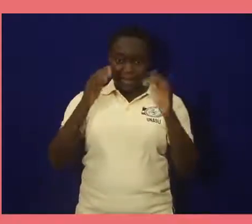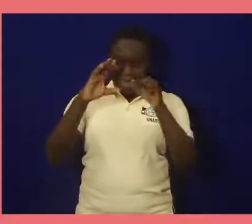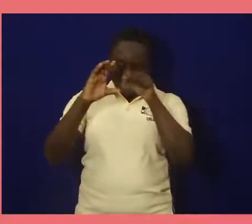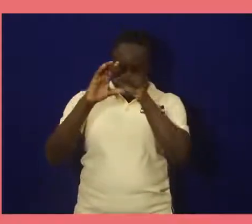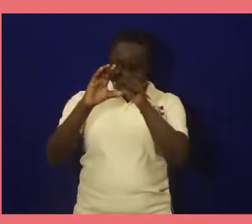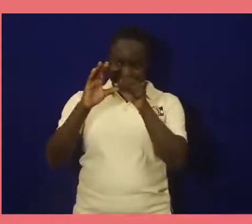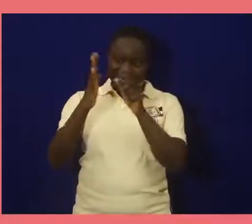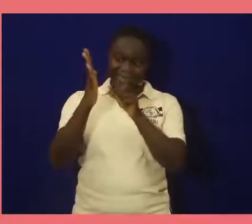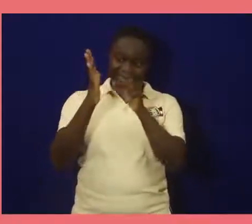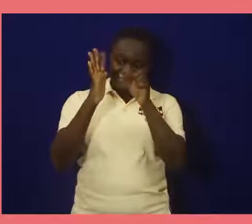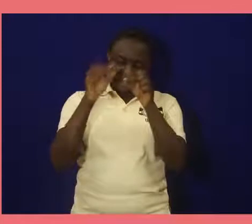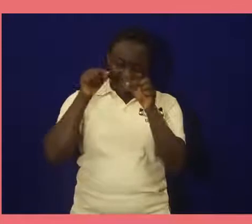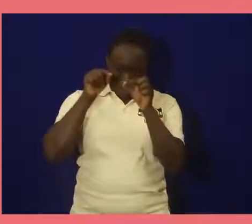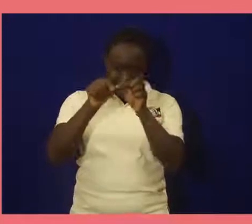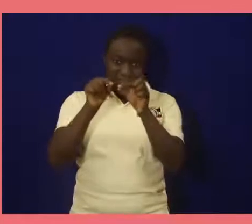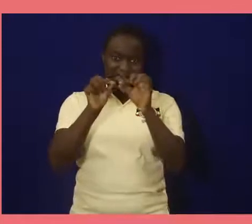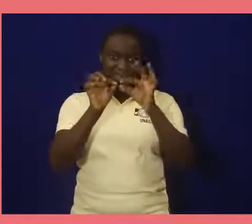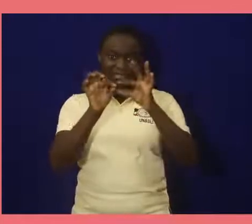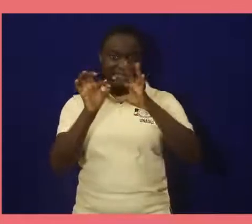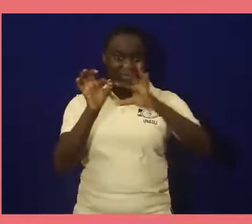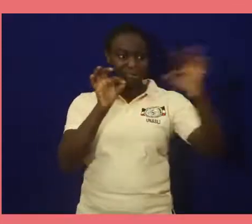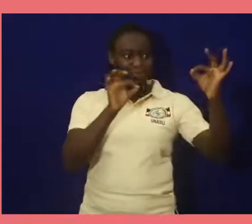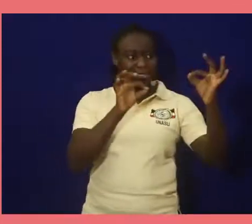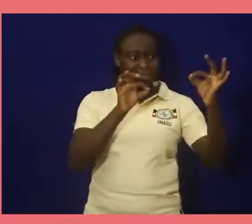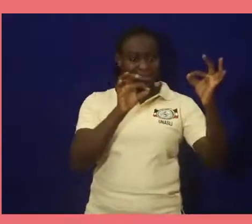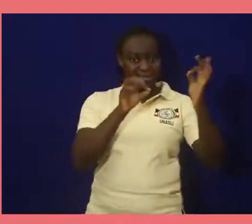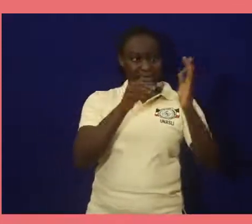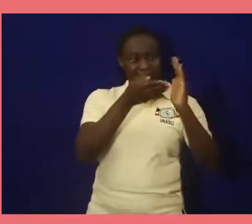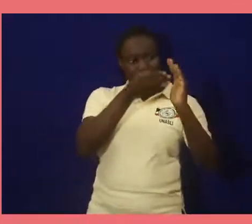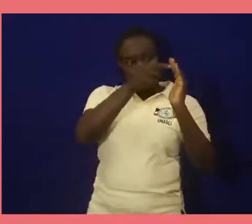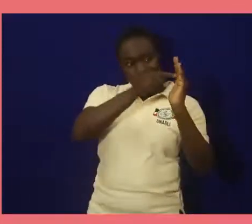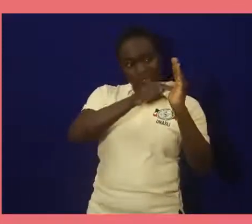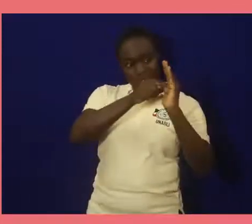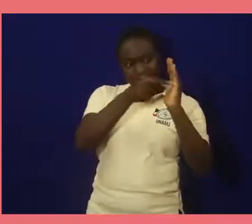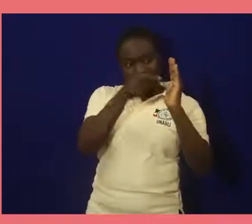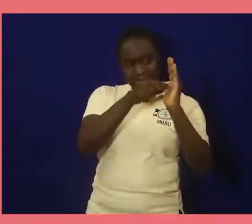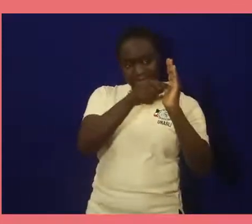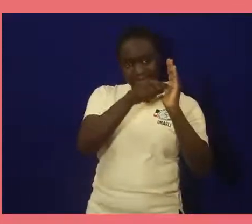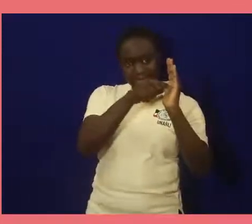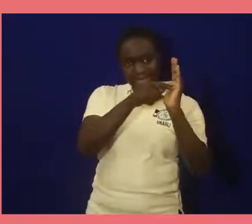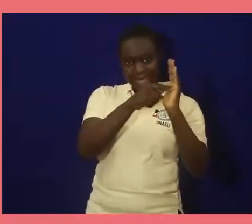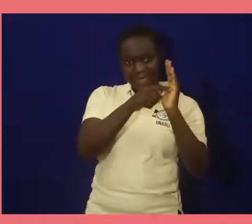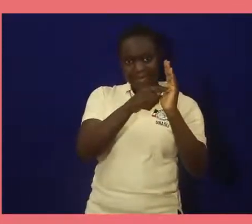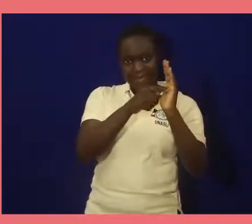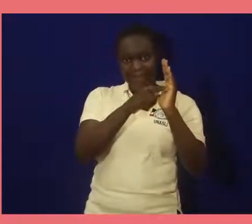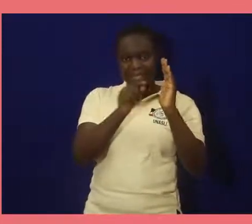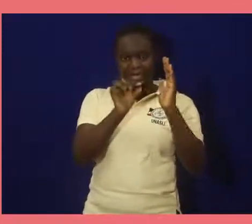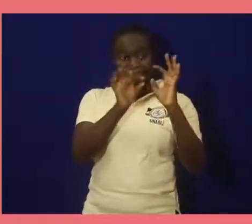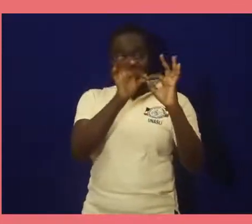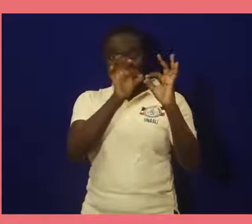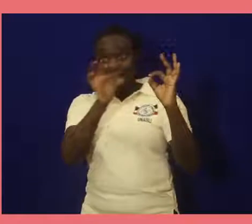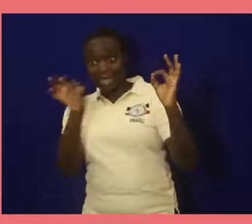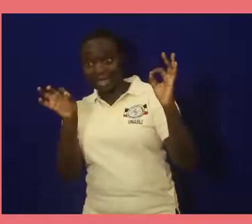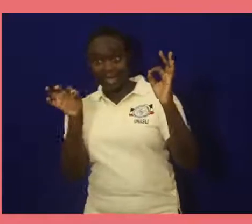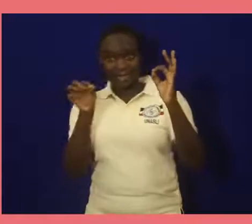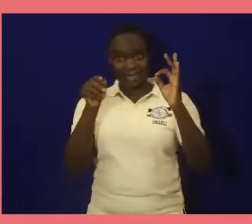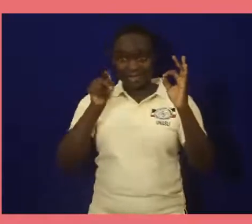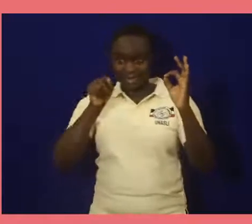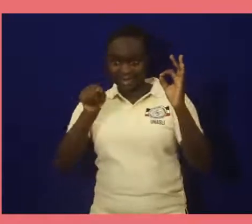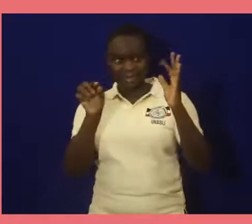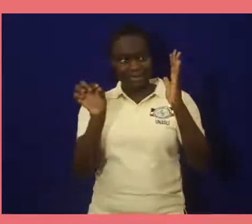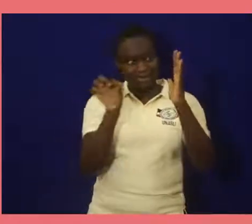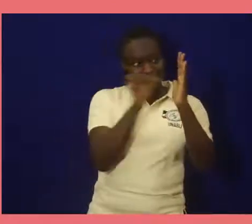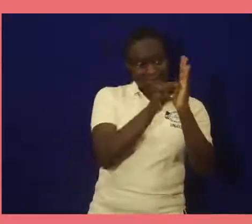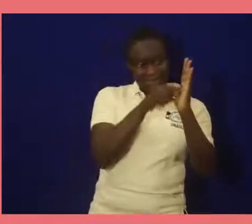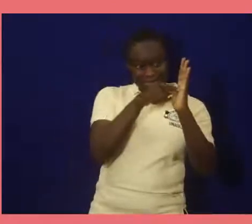that line touches the curved mirror, we shall call it P. The line, then the mirror, we shall call